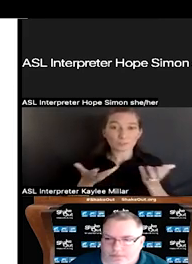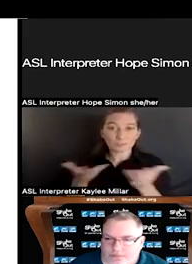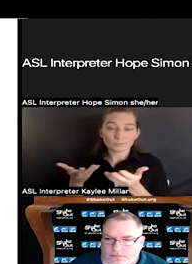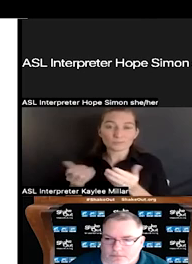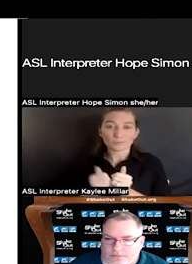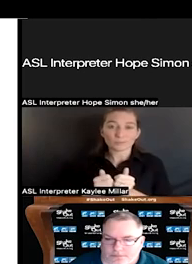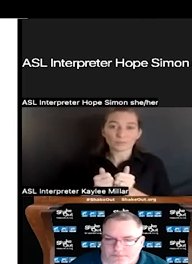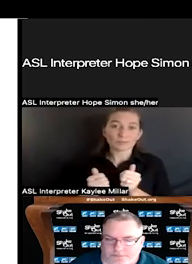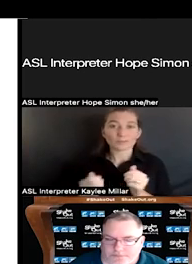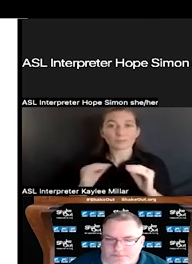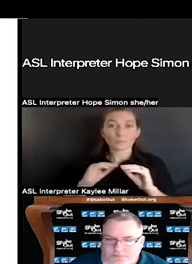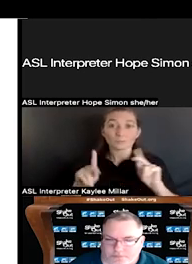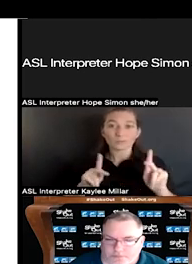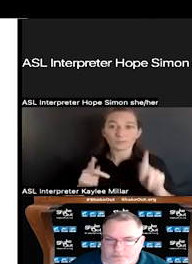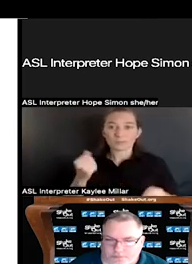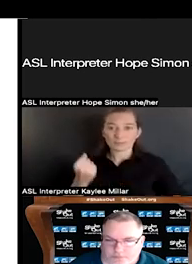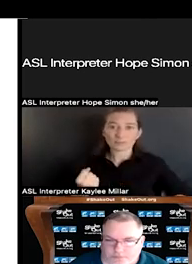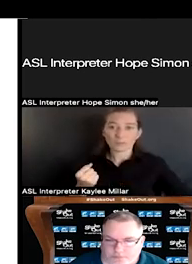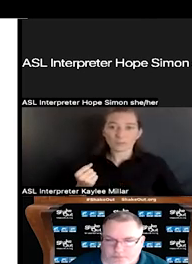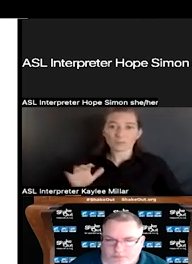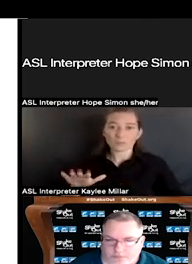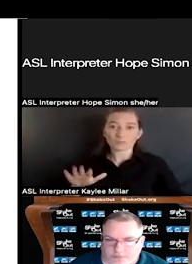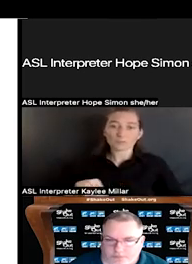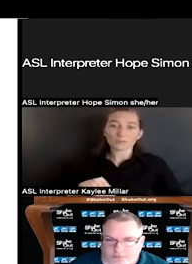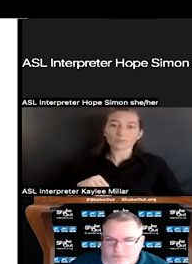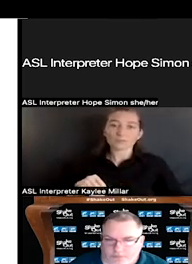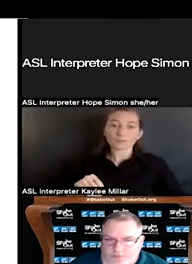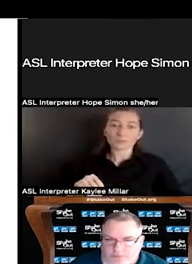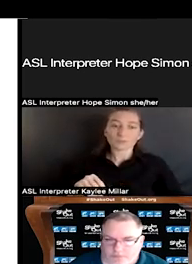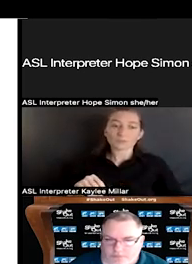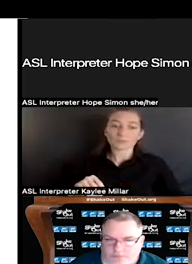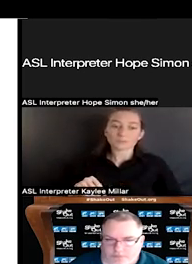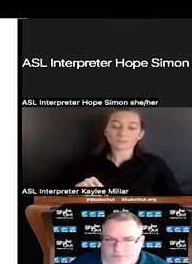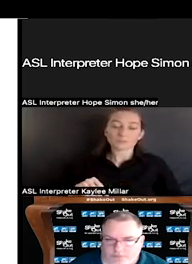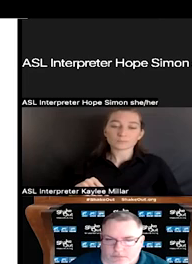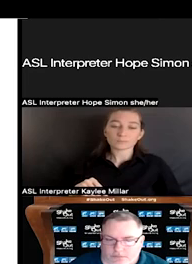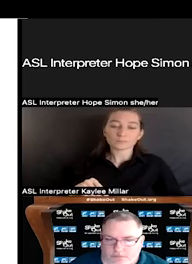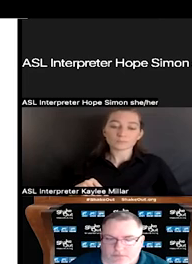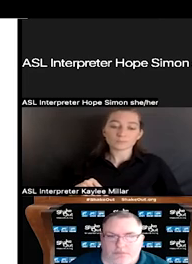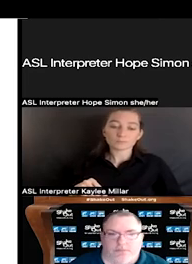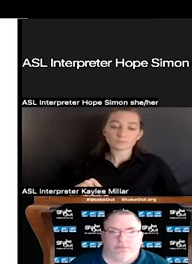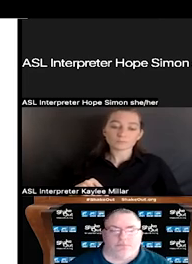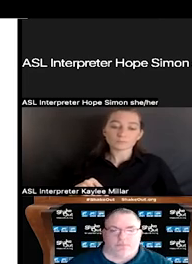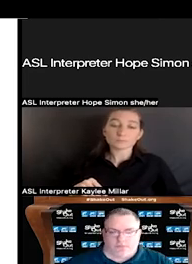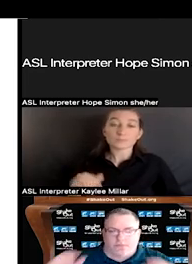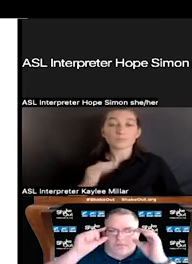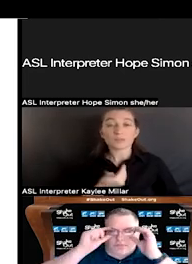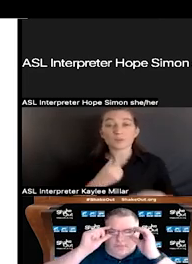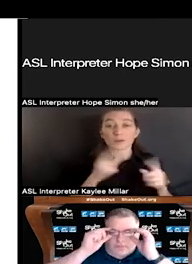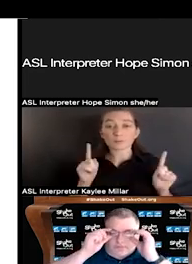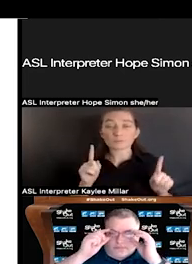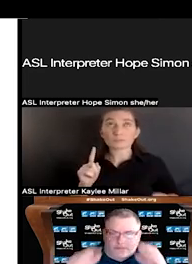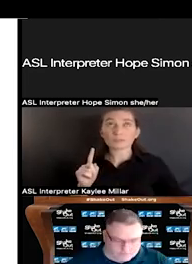southern area. So when we make that announcement, we'd like to get both the people that are were on the call